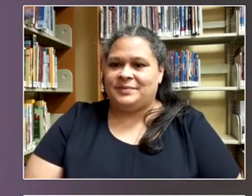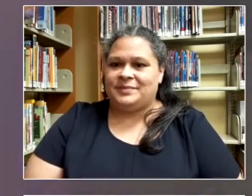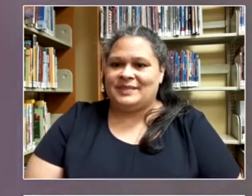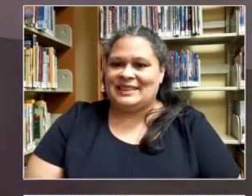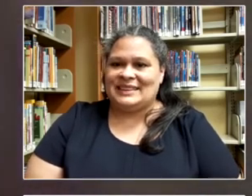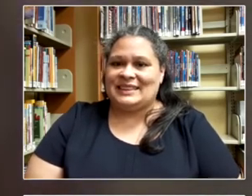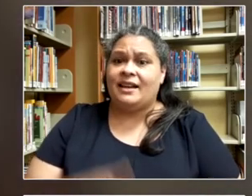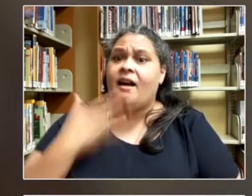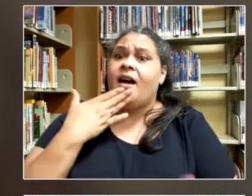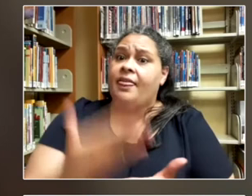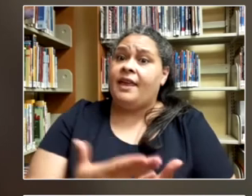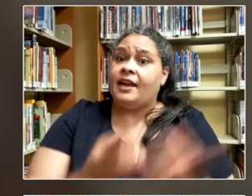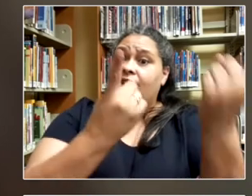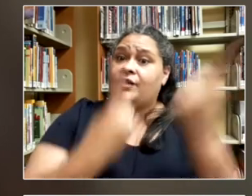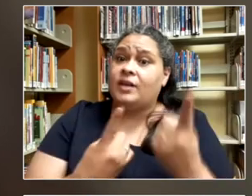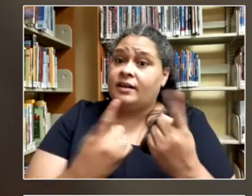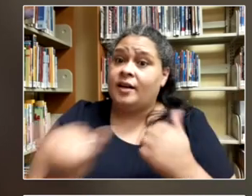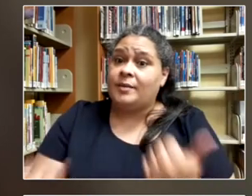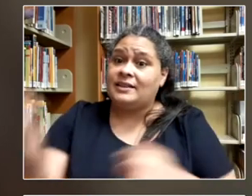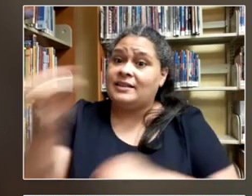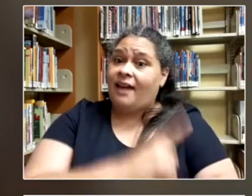Thank you for joining today's reading.